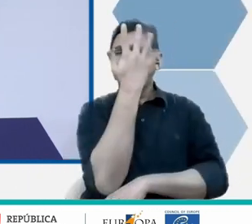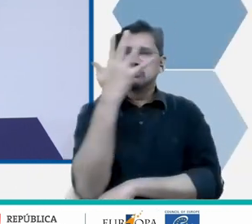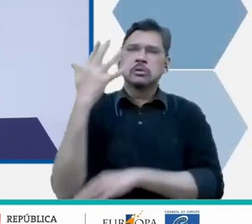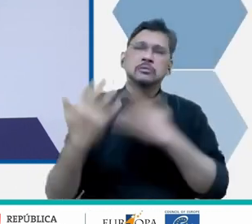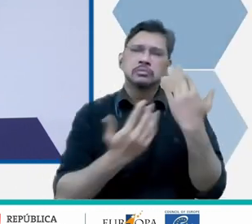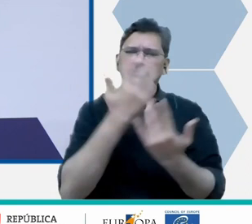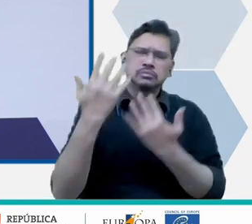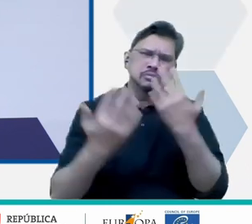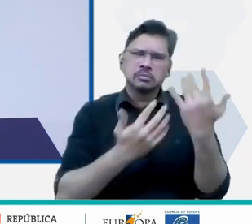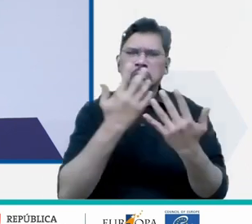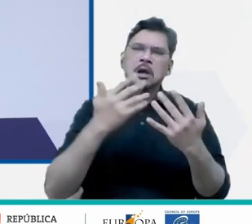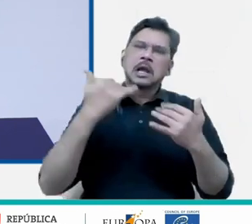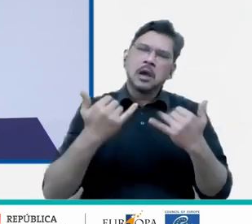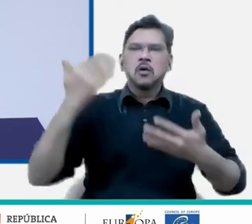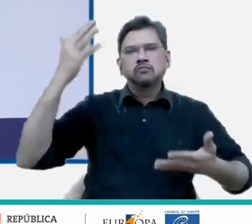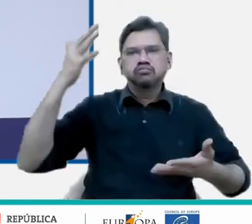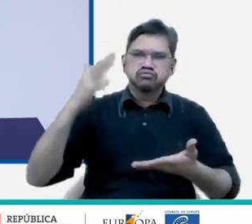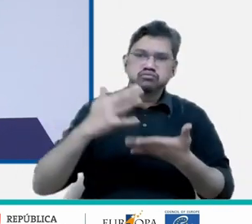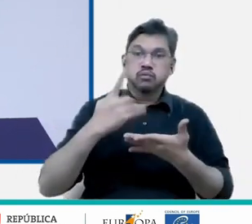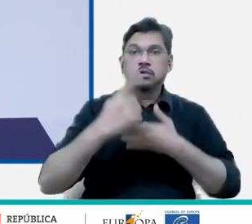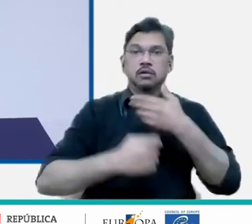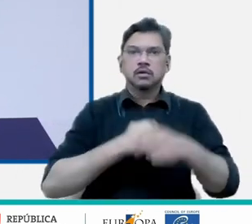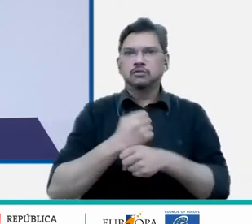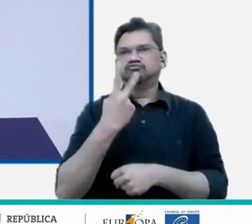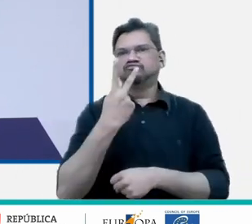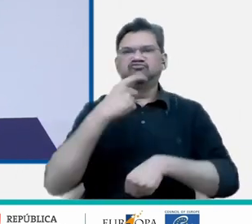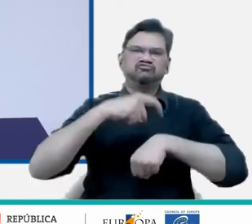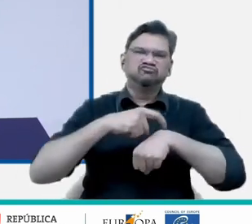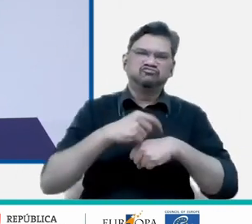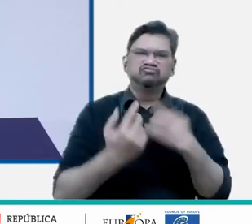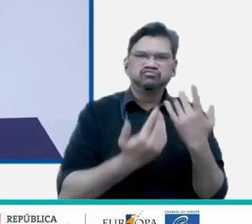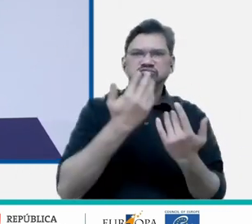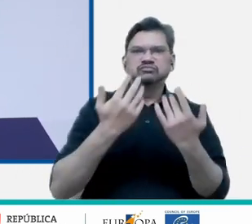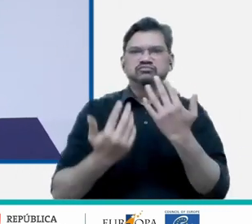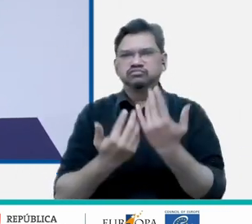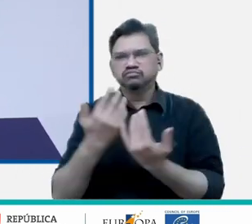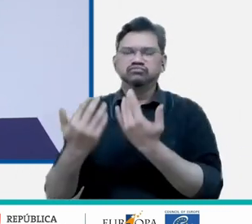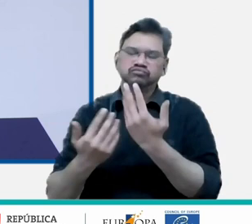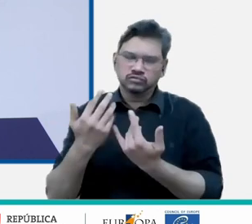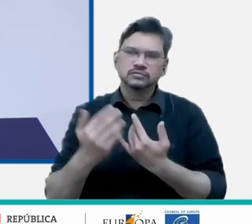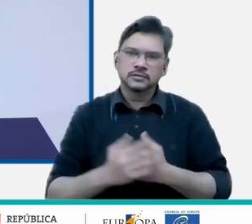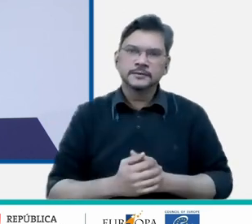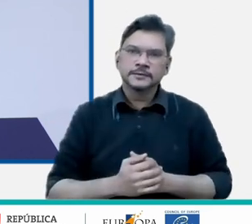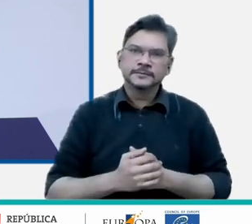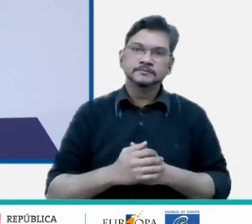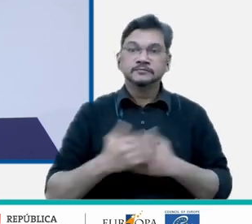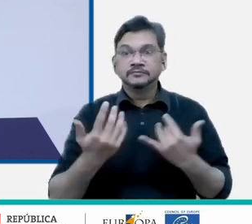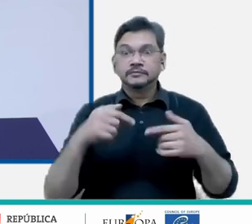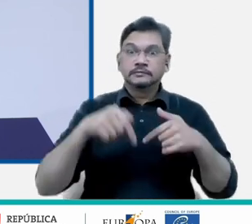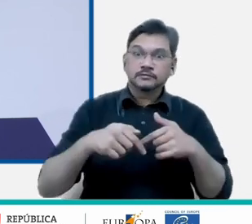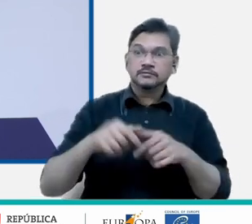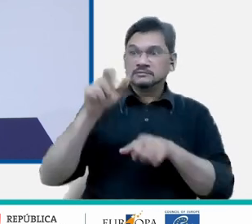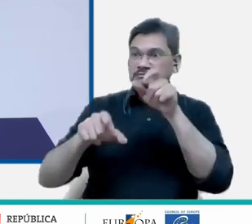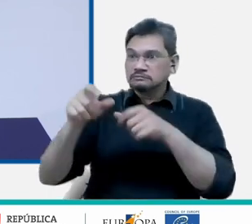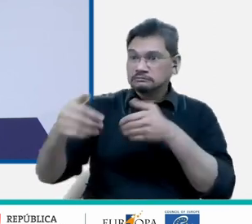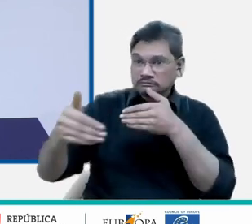per year. And the cleaning of land, awareness of the owners, and proximity to the population has allowed for